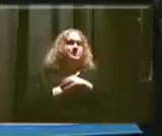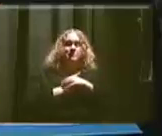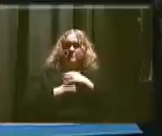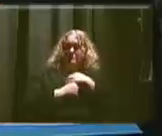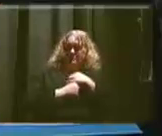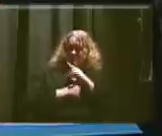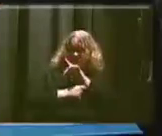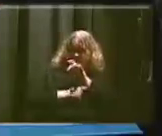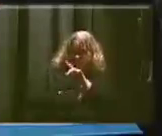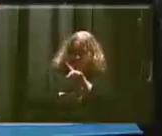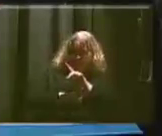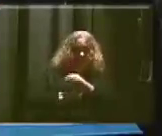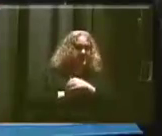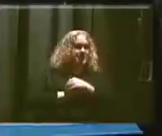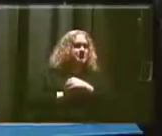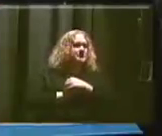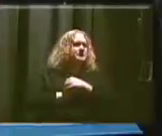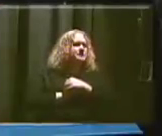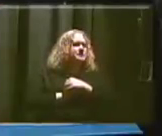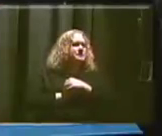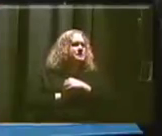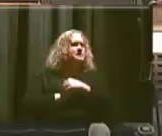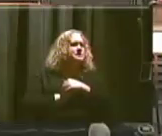Can I ask a question? Sorry, Ms. Horn.